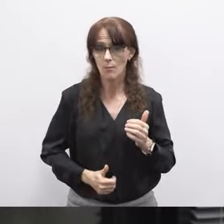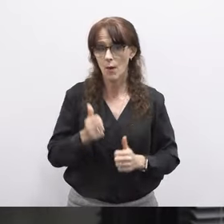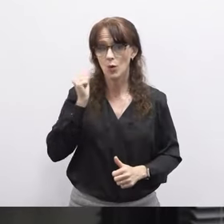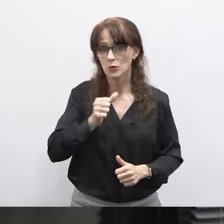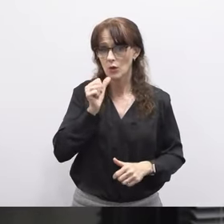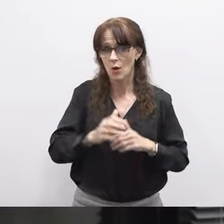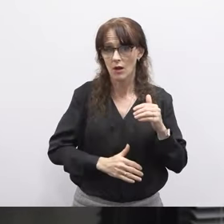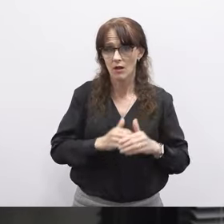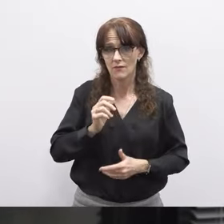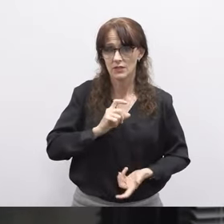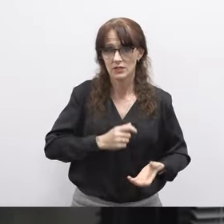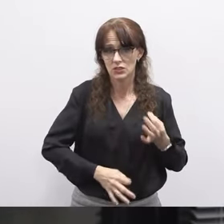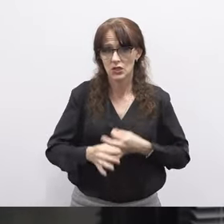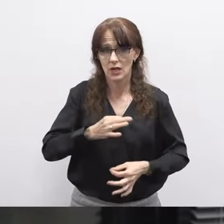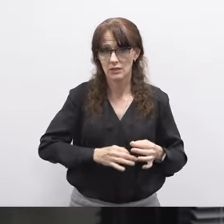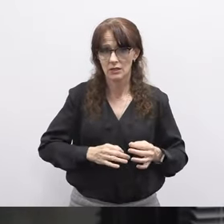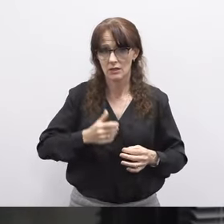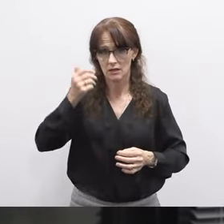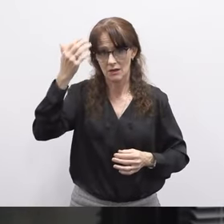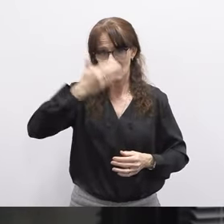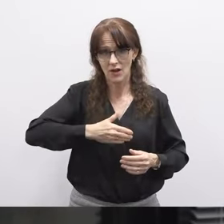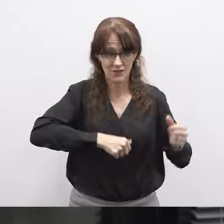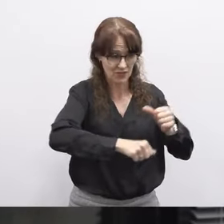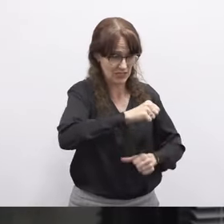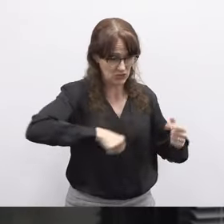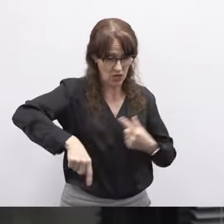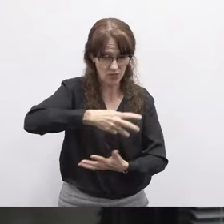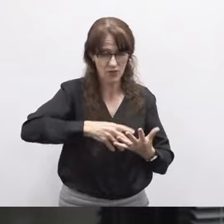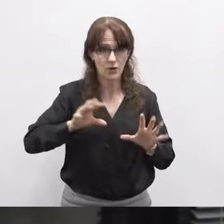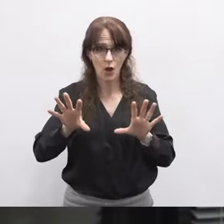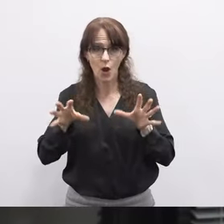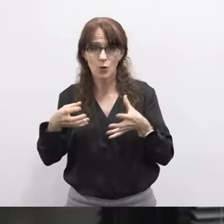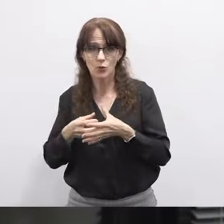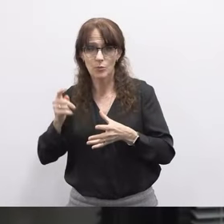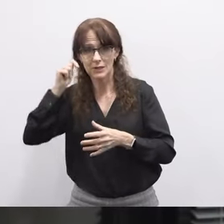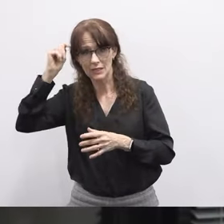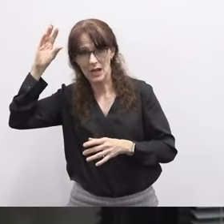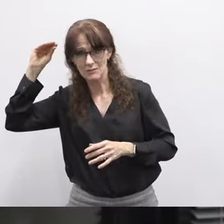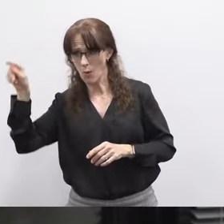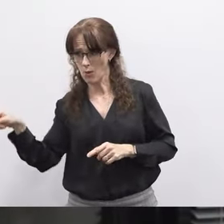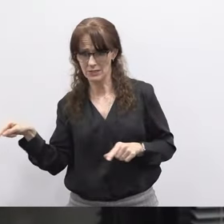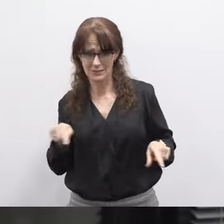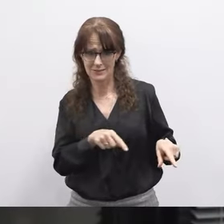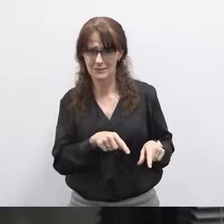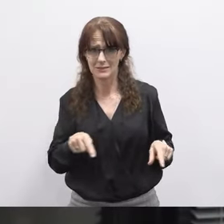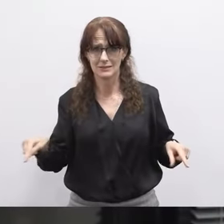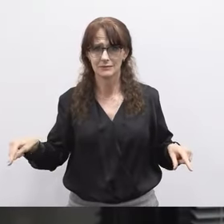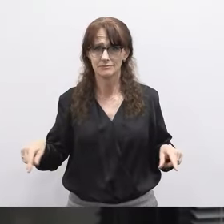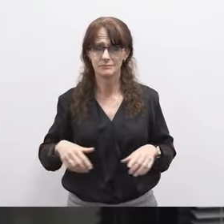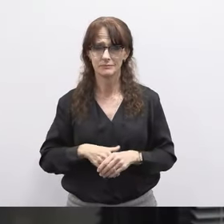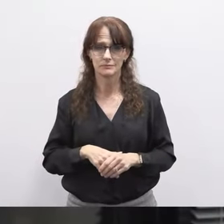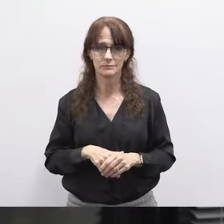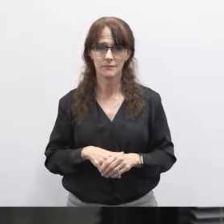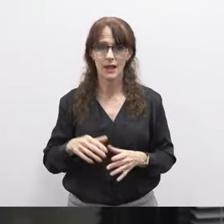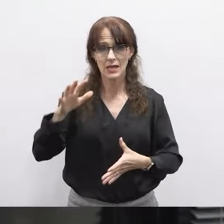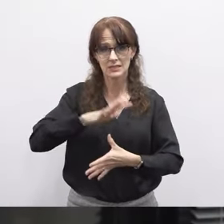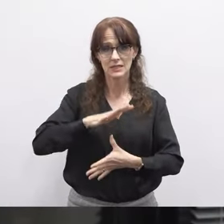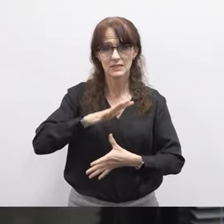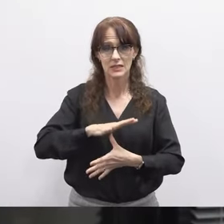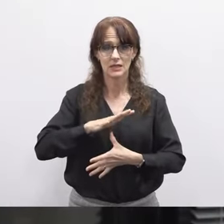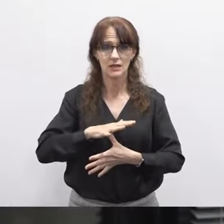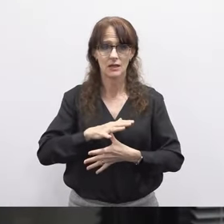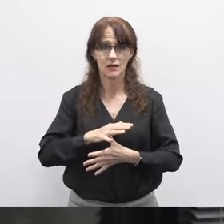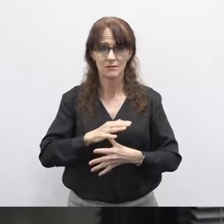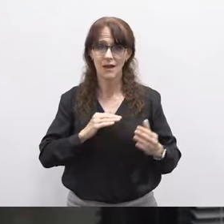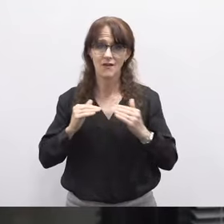feel comfortable changing in front of each other, let alone a group of teenage boys. As a senior, I've had my